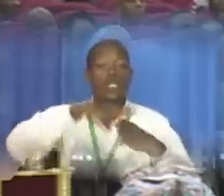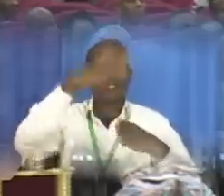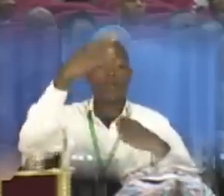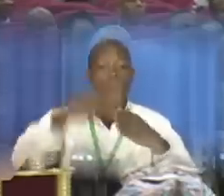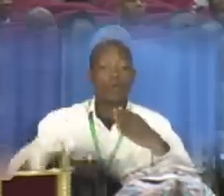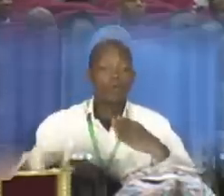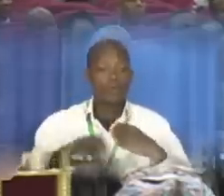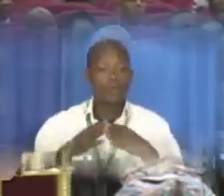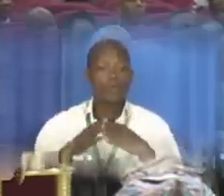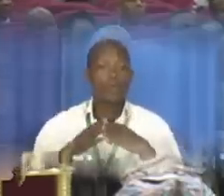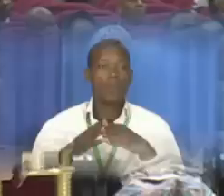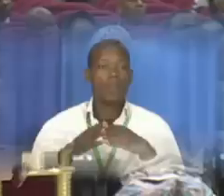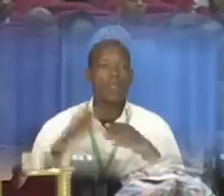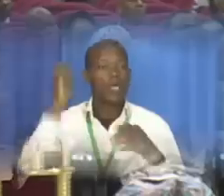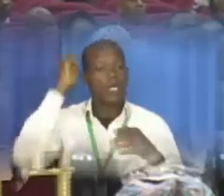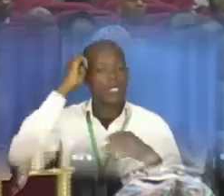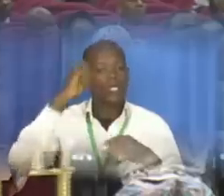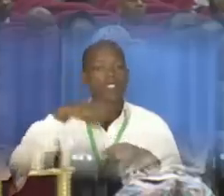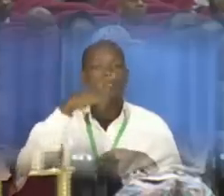He said,